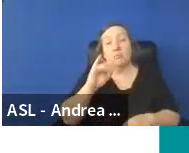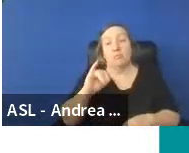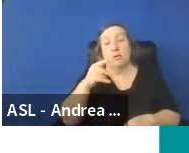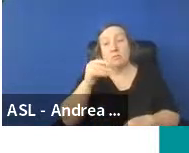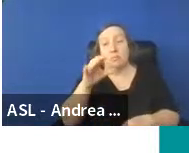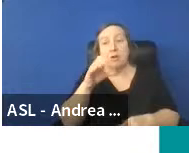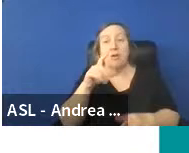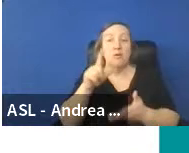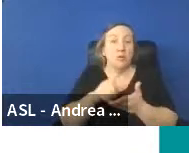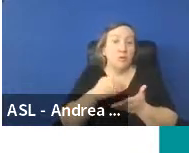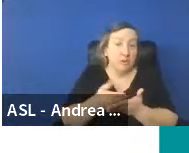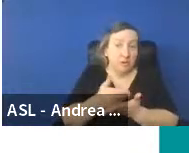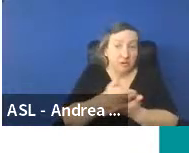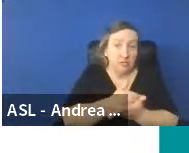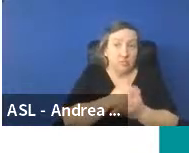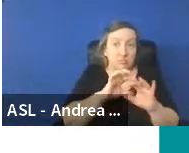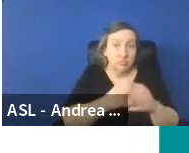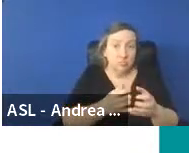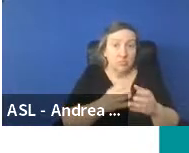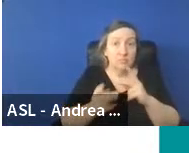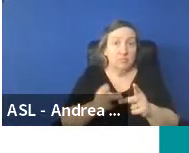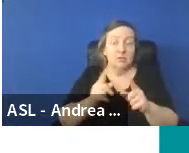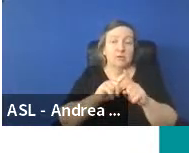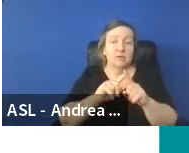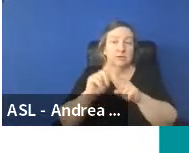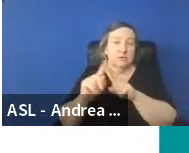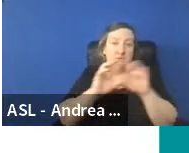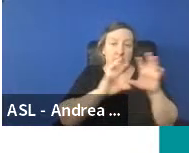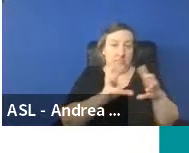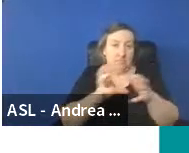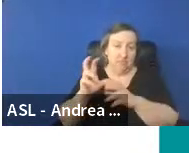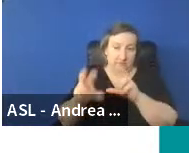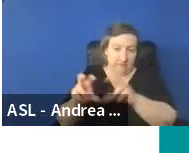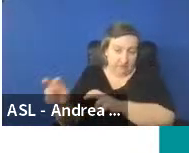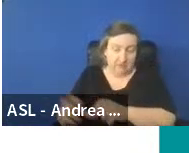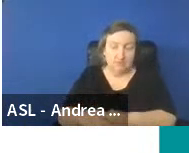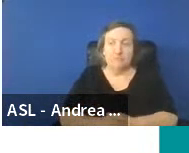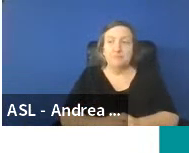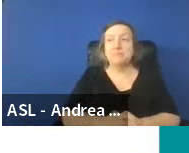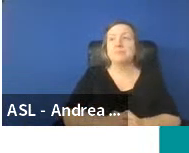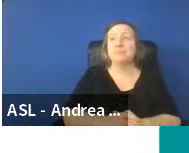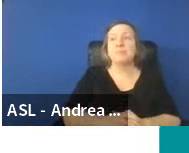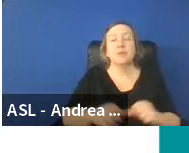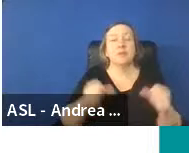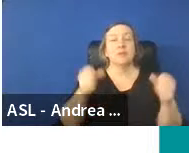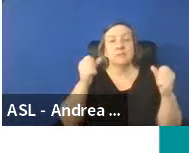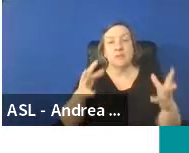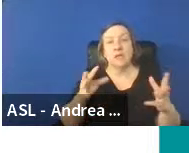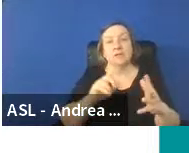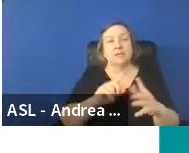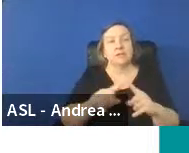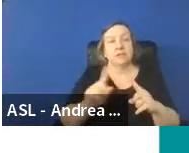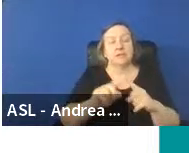populations when comparing across the different investments? Here's a bunch of